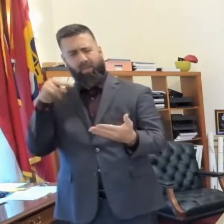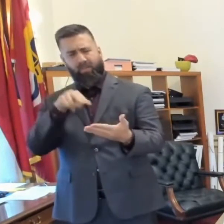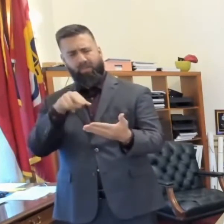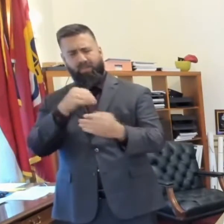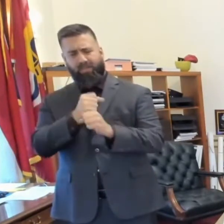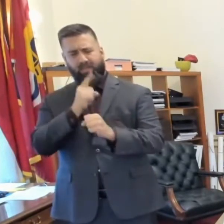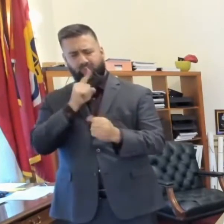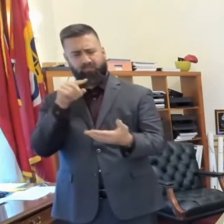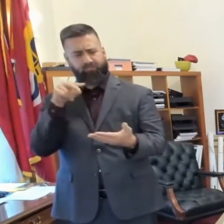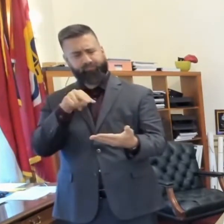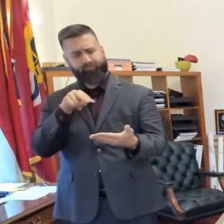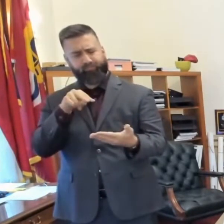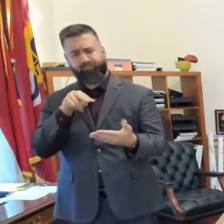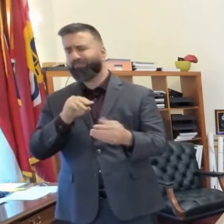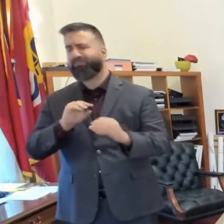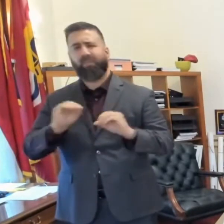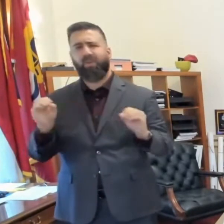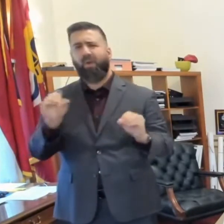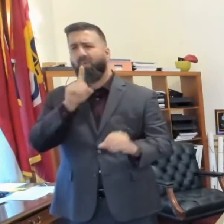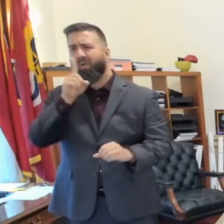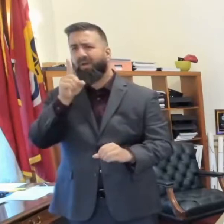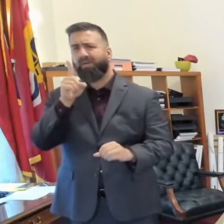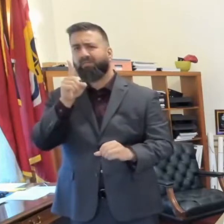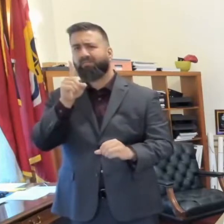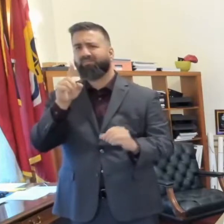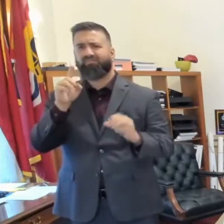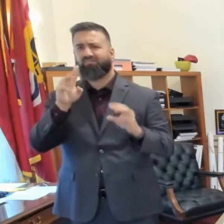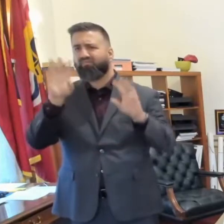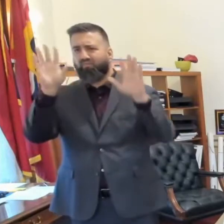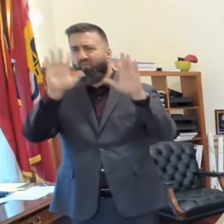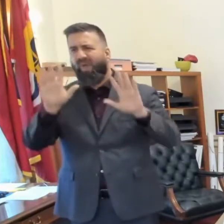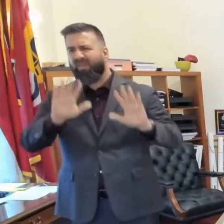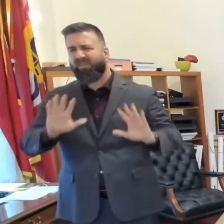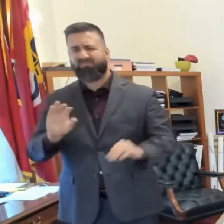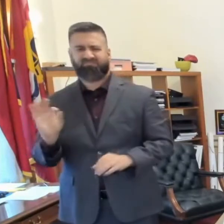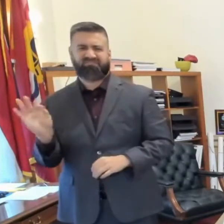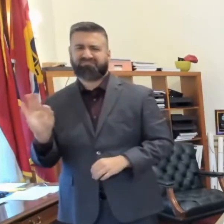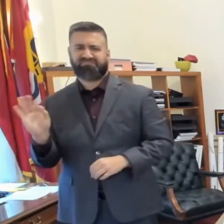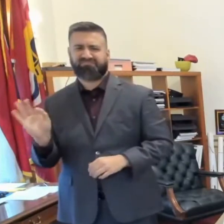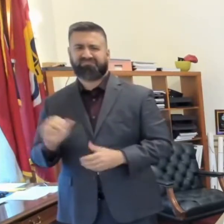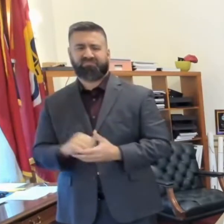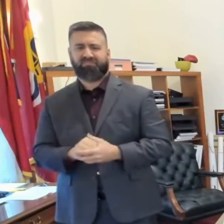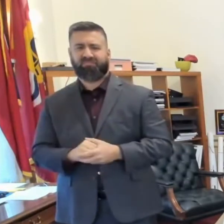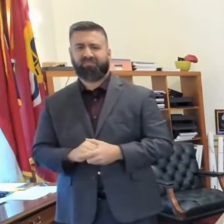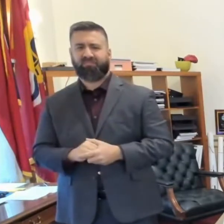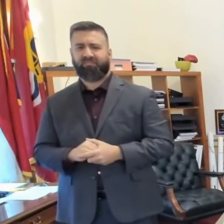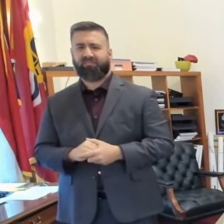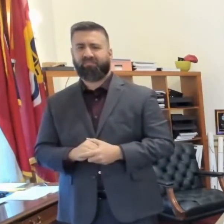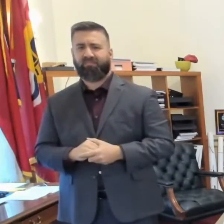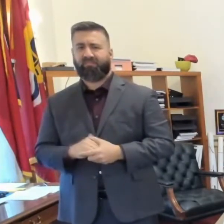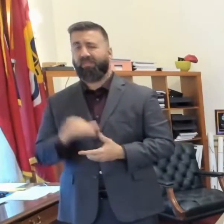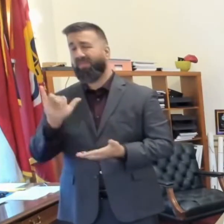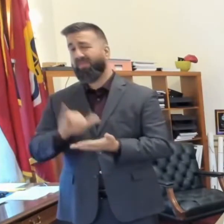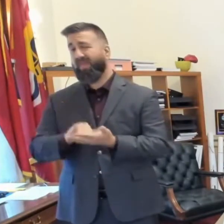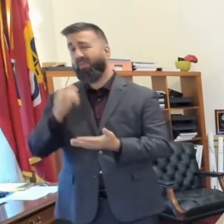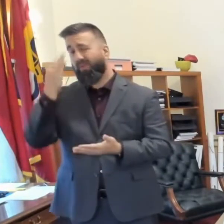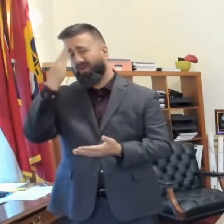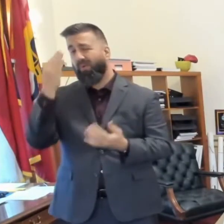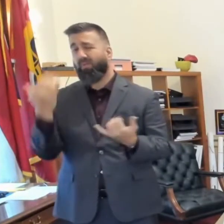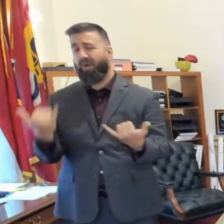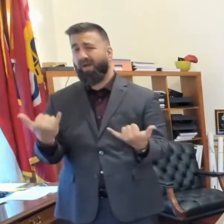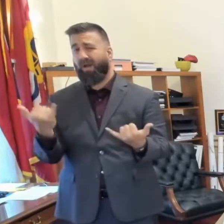sure, no real activity that we know of right now with regard to